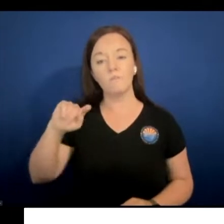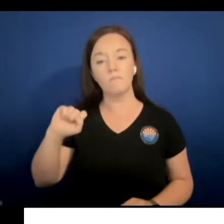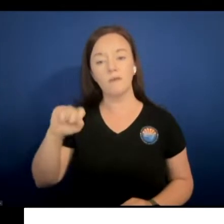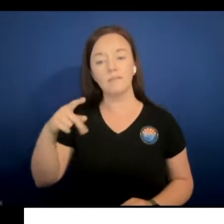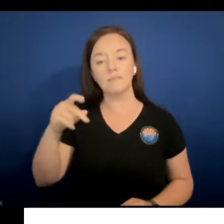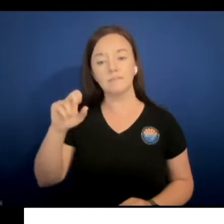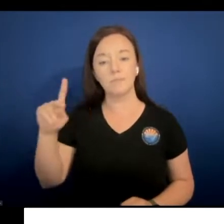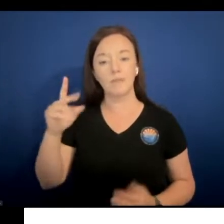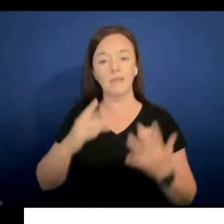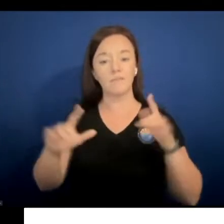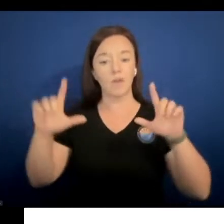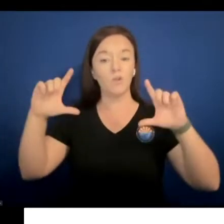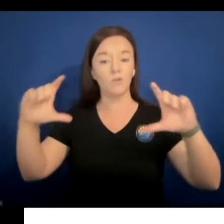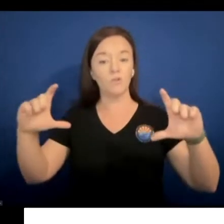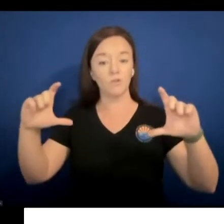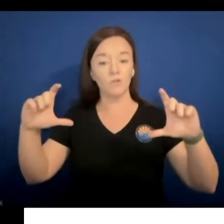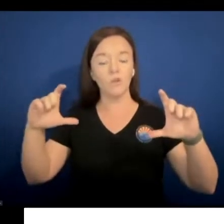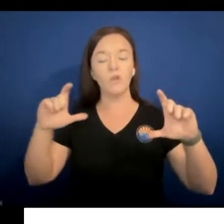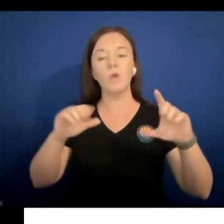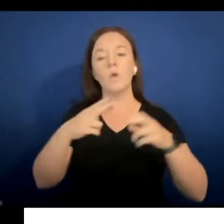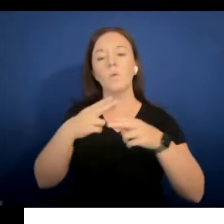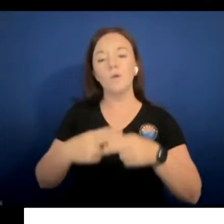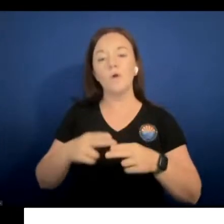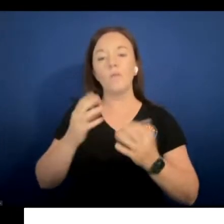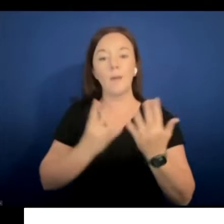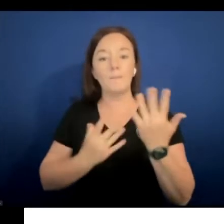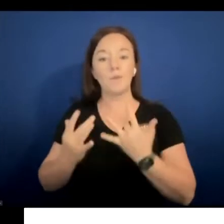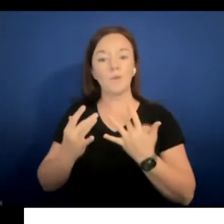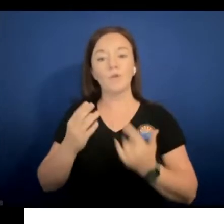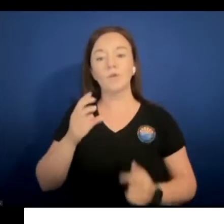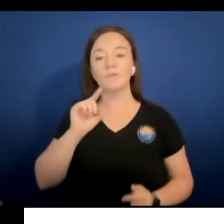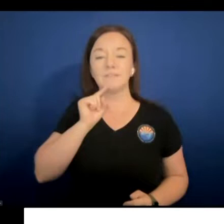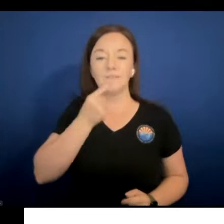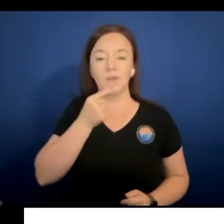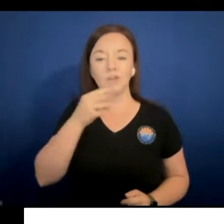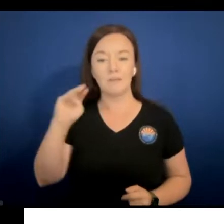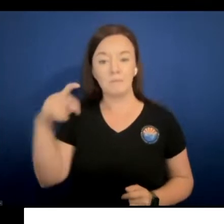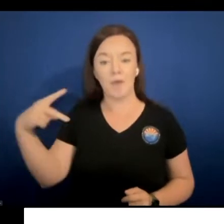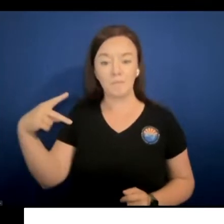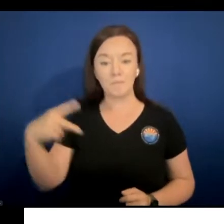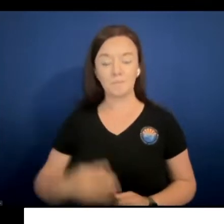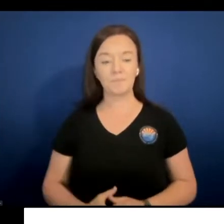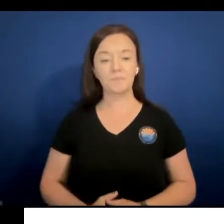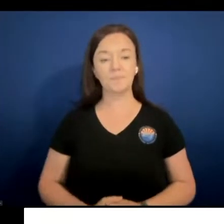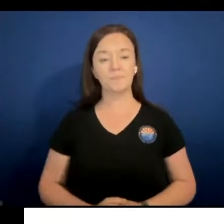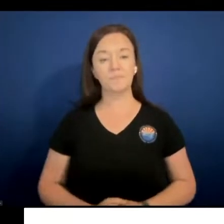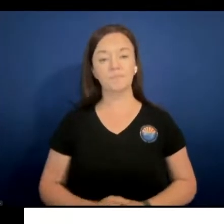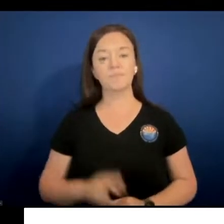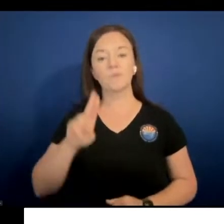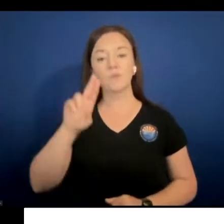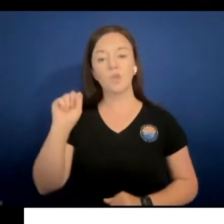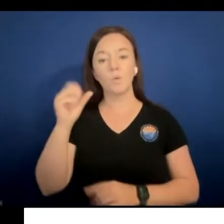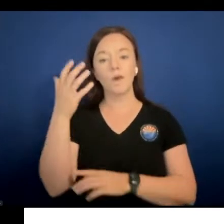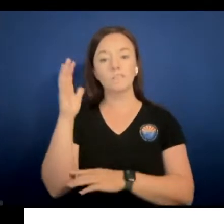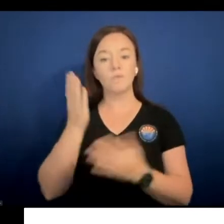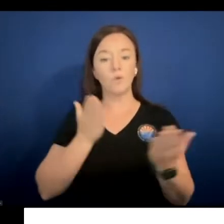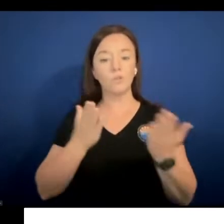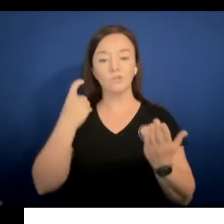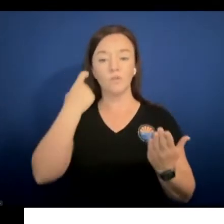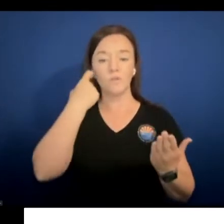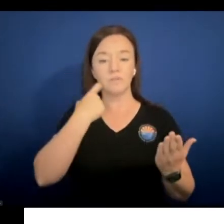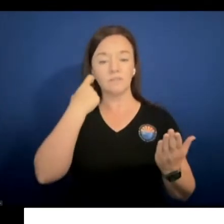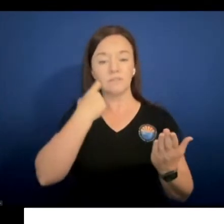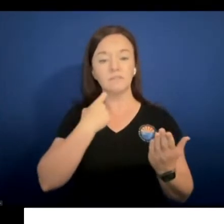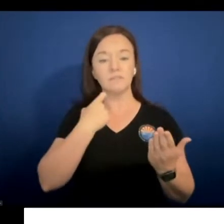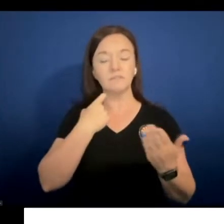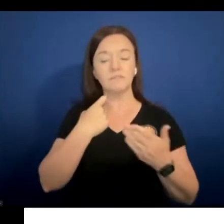this is what we call a burn severity map. And the U.S. Forest Service has recently